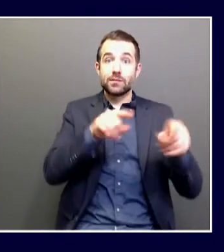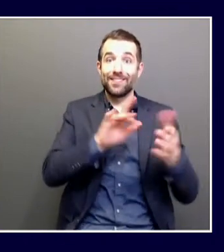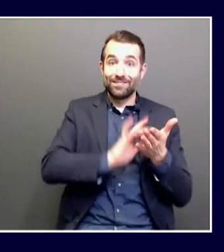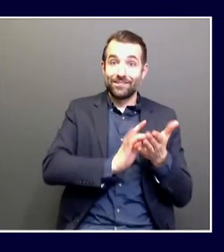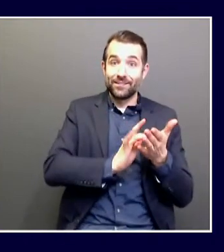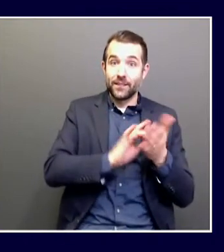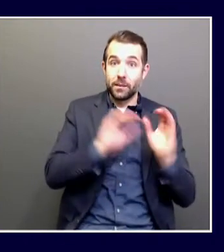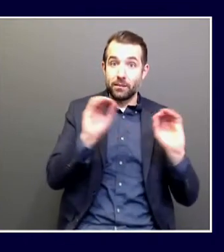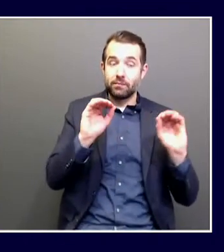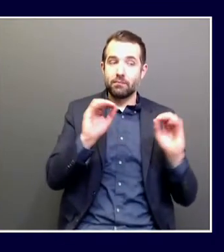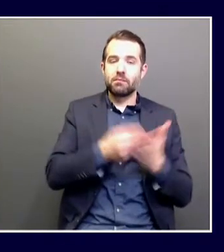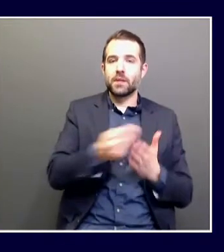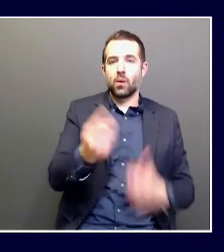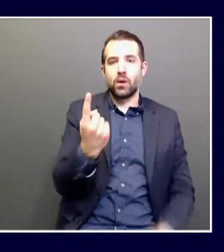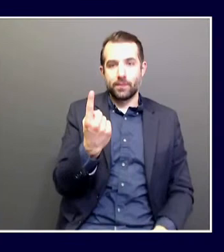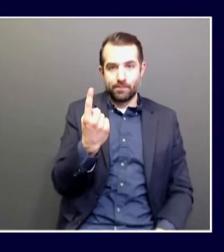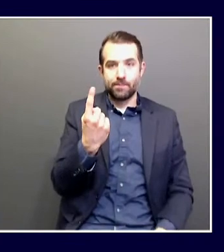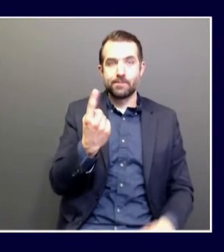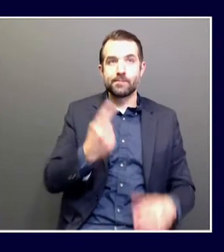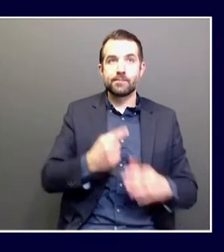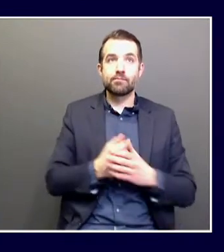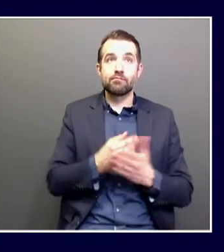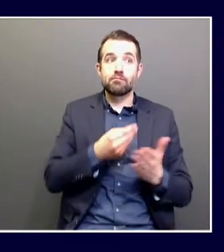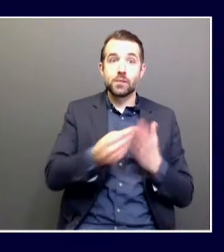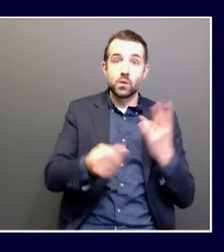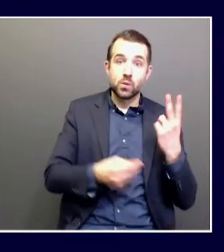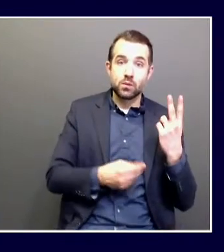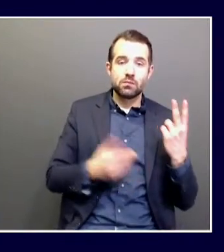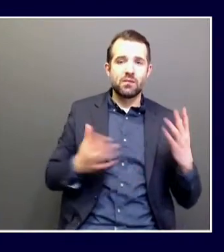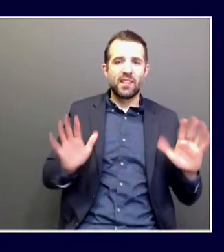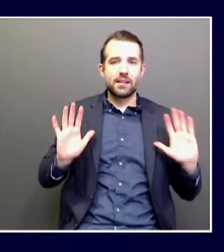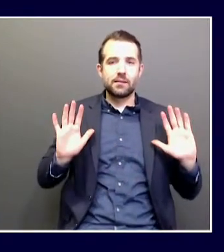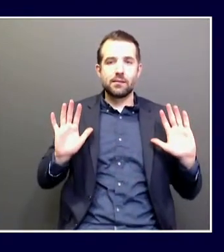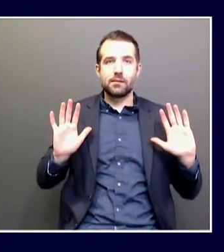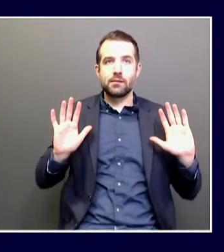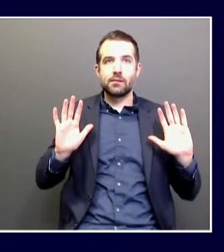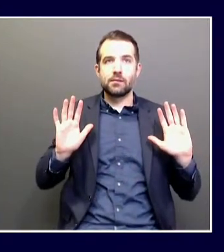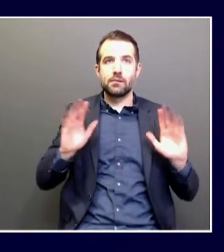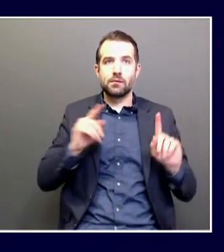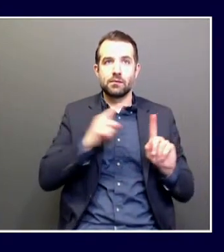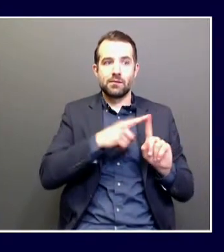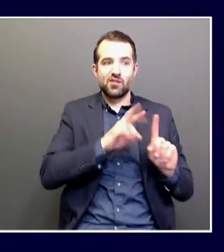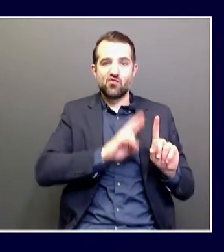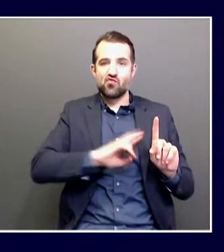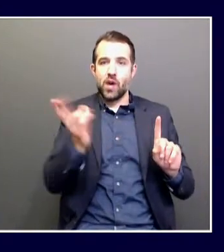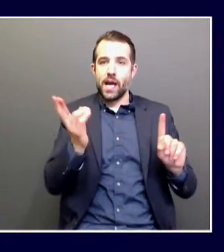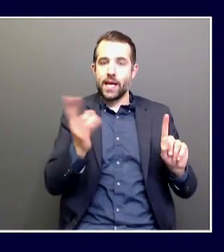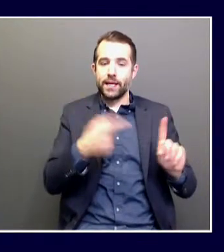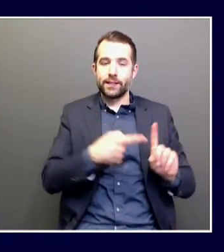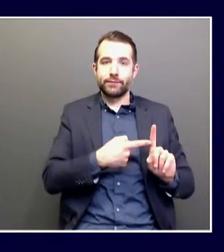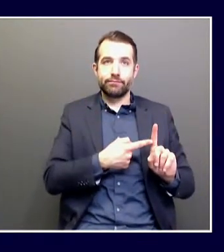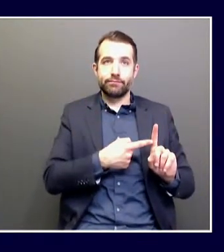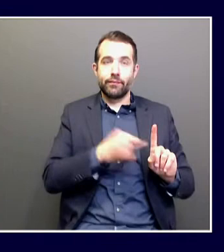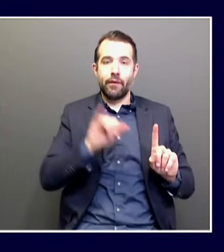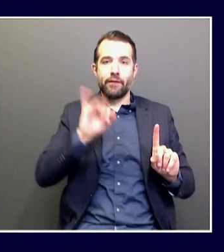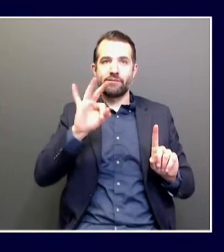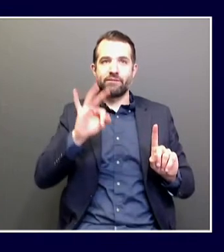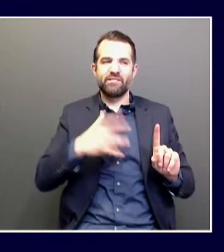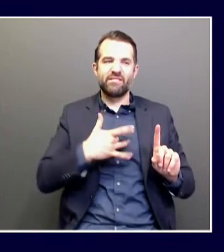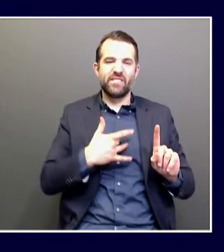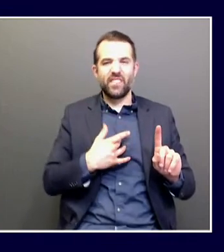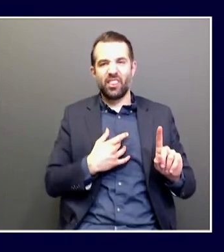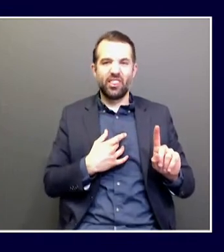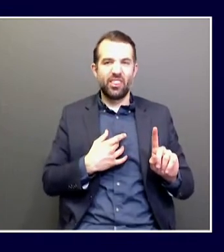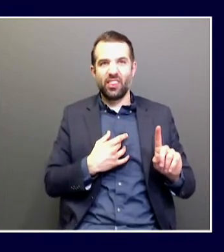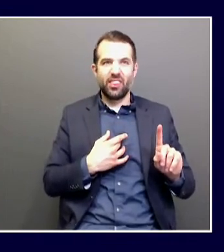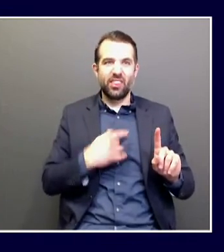box store or go online and order those tests. That way, if you have them, it's that much easier to use them on day 5.